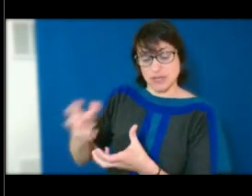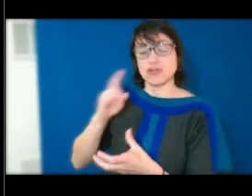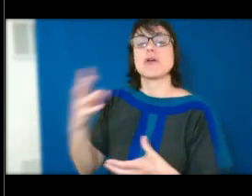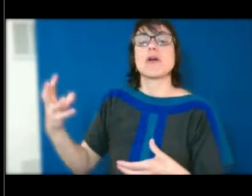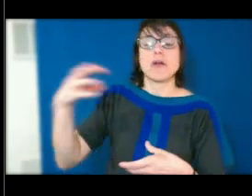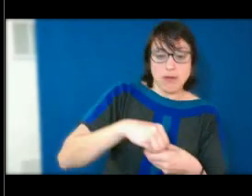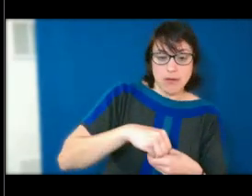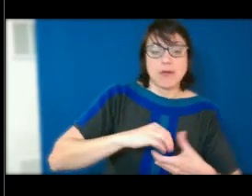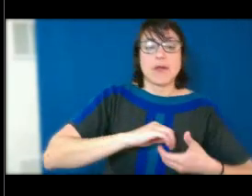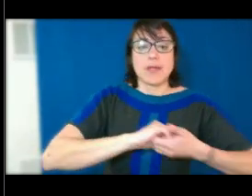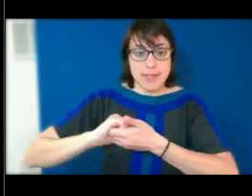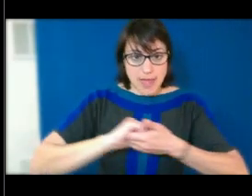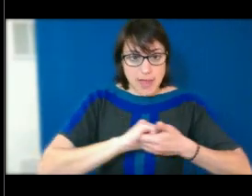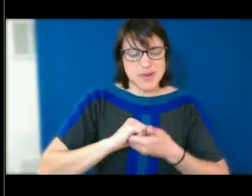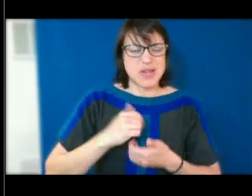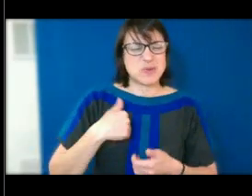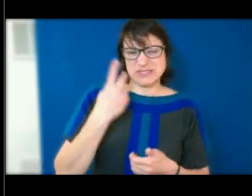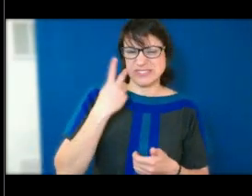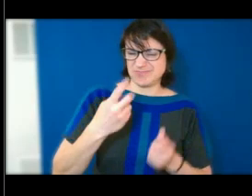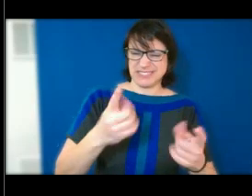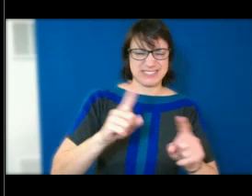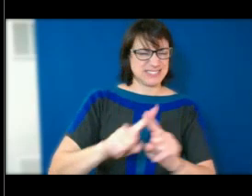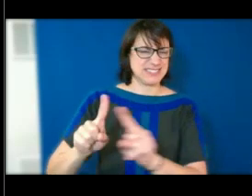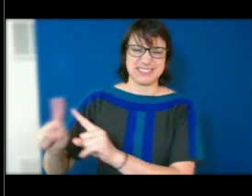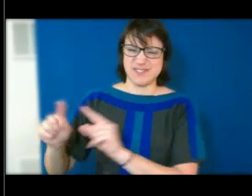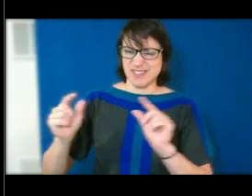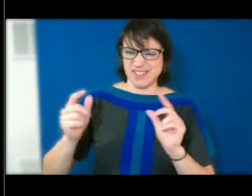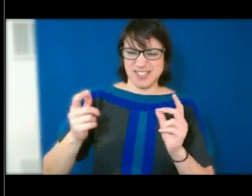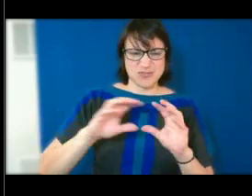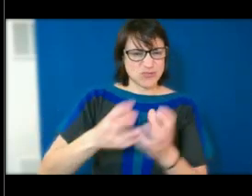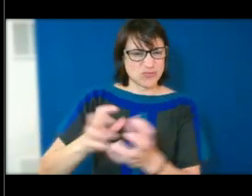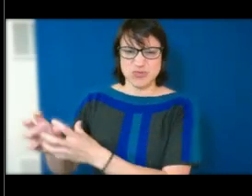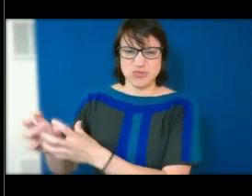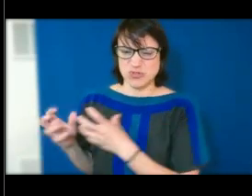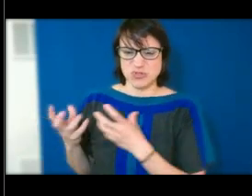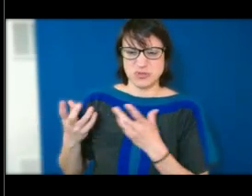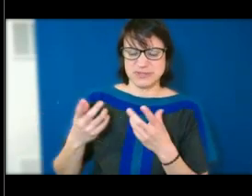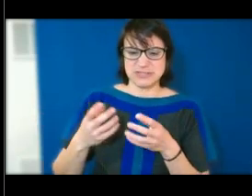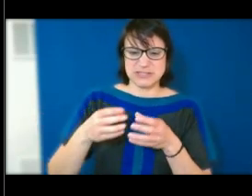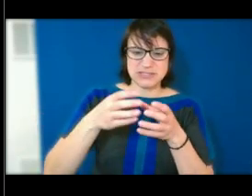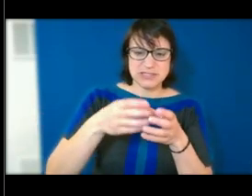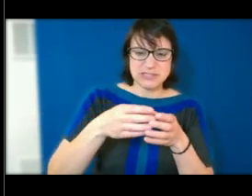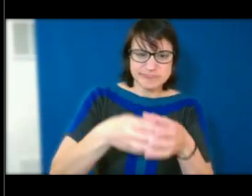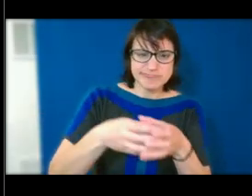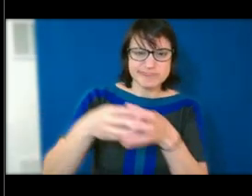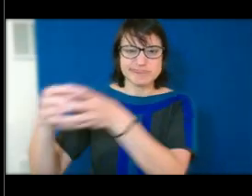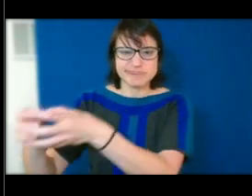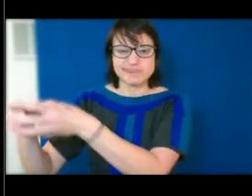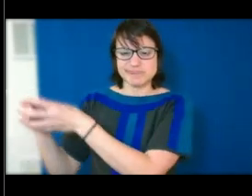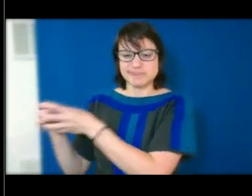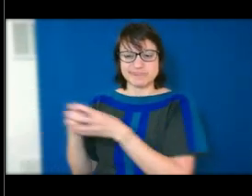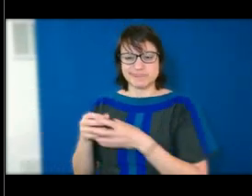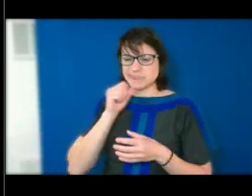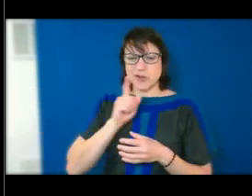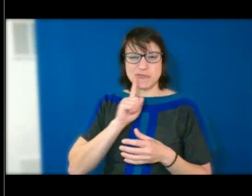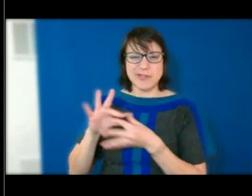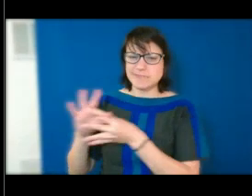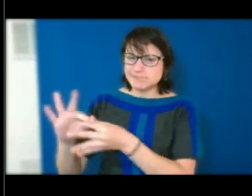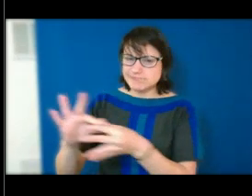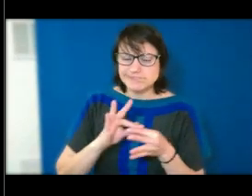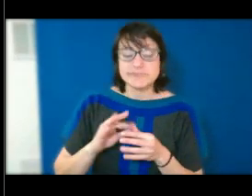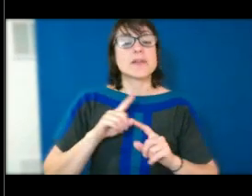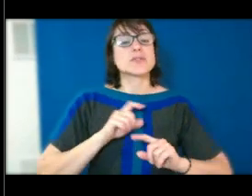disparate groups, organizations working on marine debris at the federal level. A public-private partnership could really help us